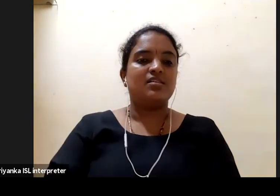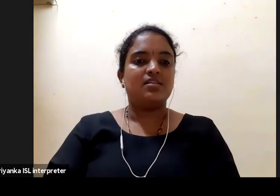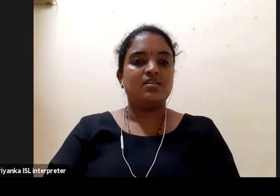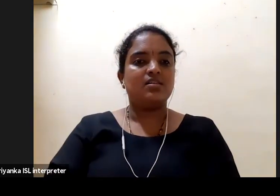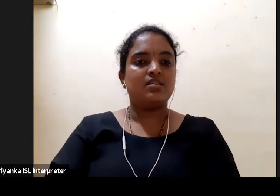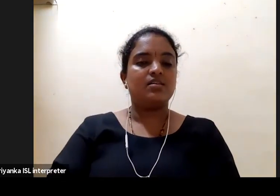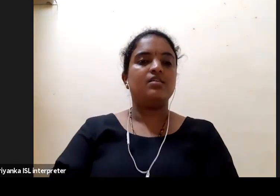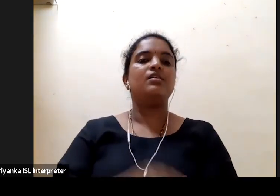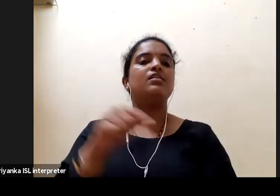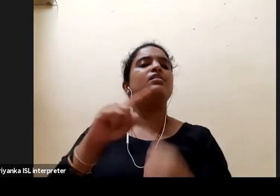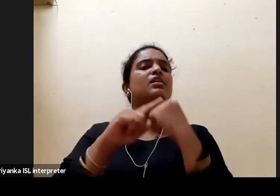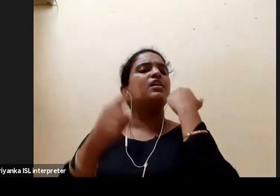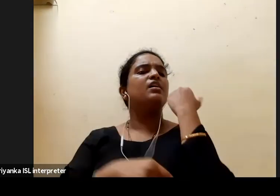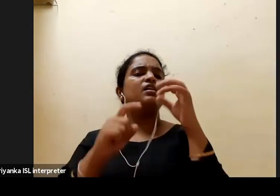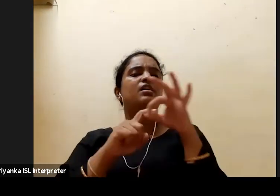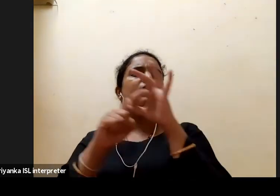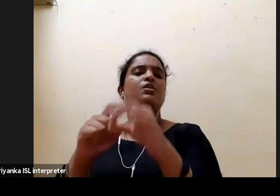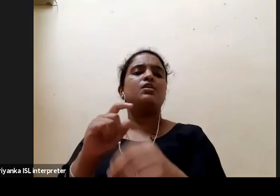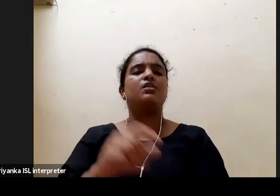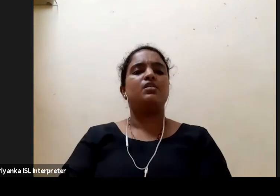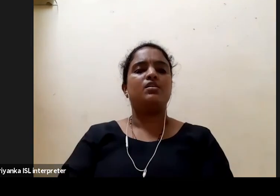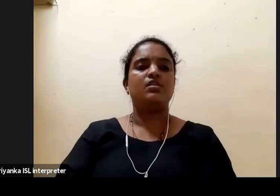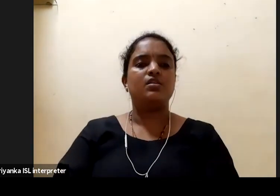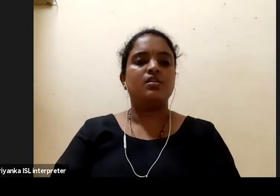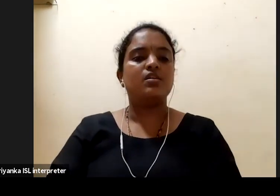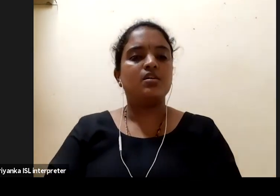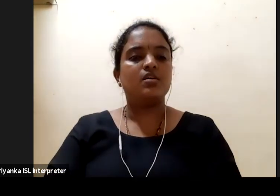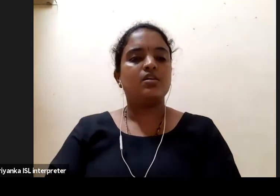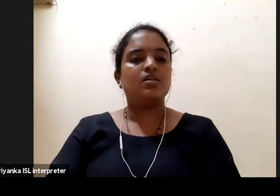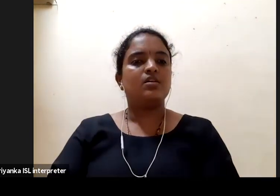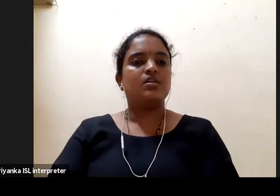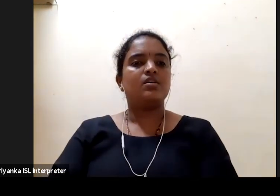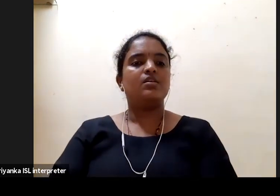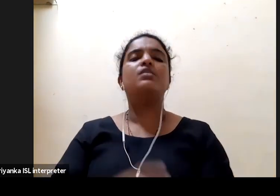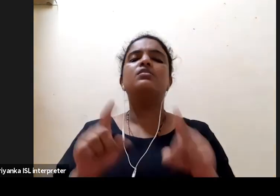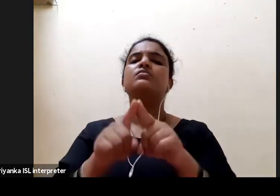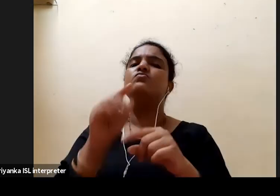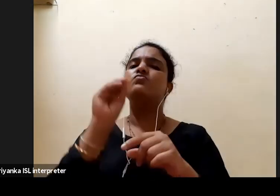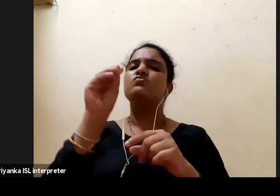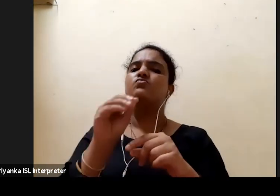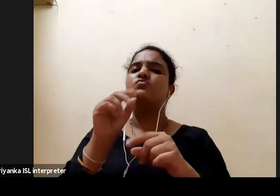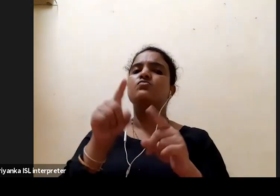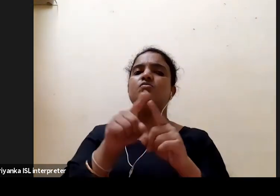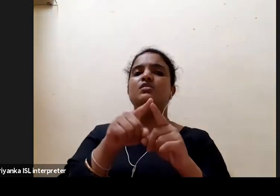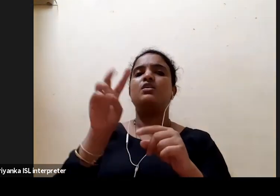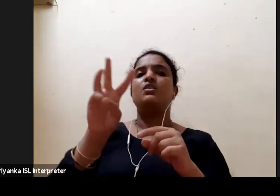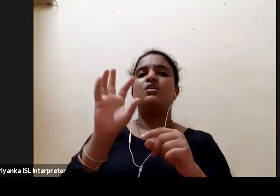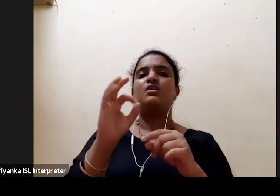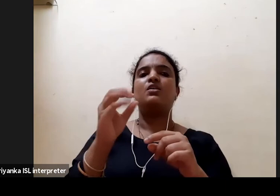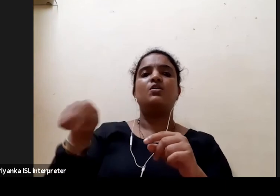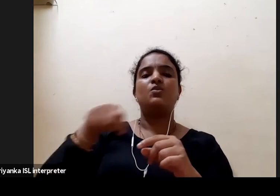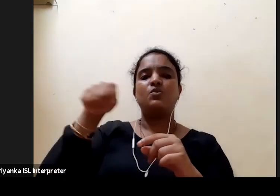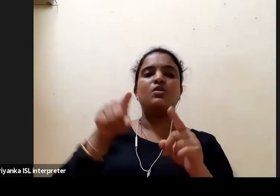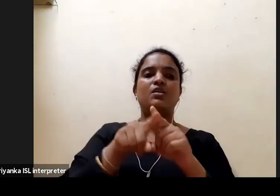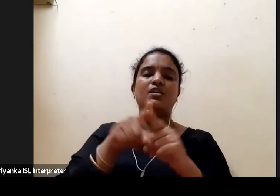One last question that we'll take before we close for the evening. You've mentioned that you only take 30 minutes for cooking. So can